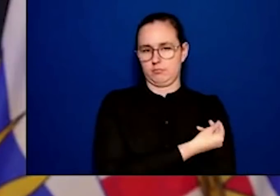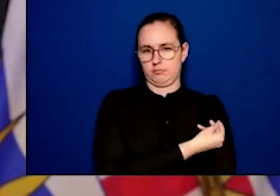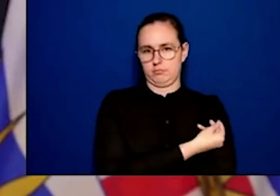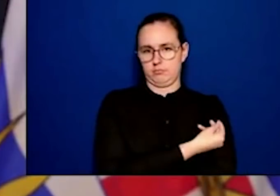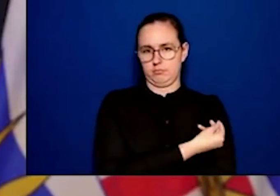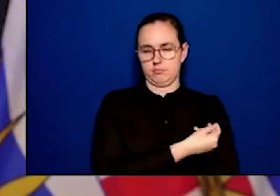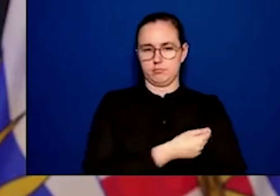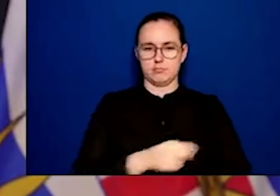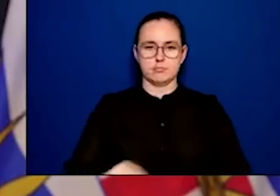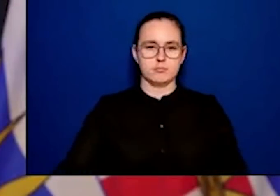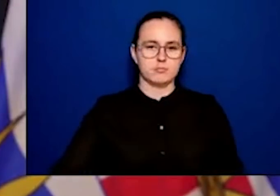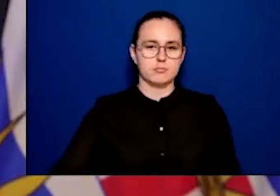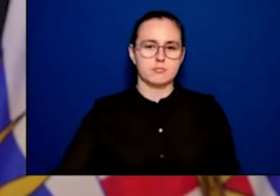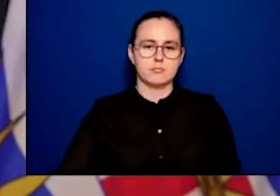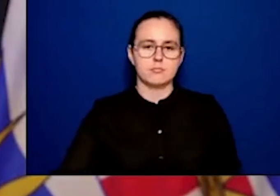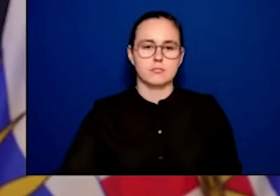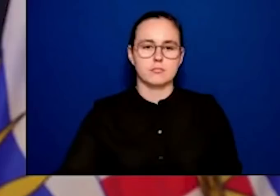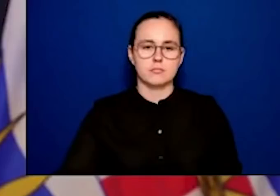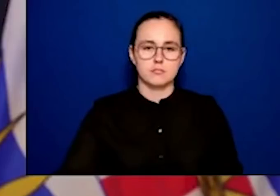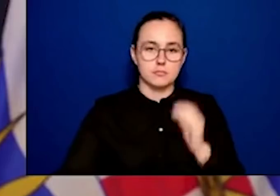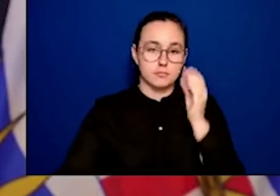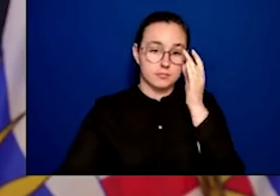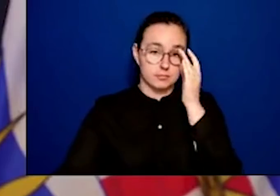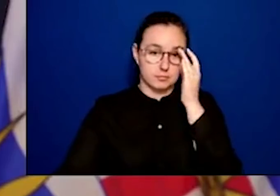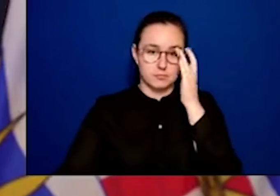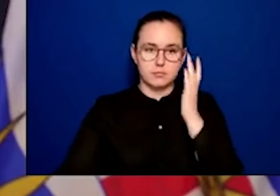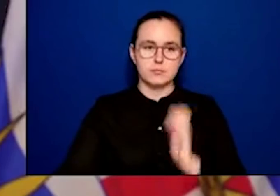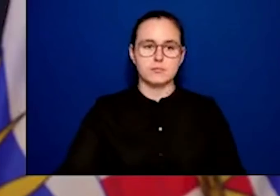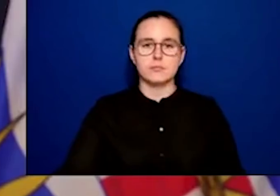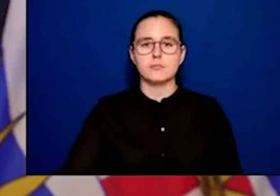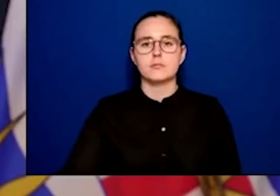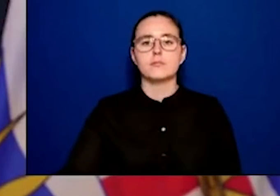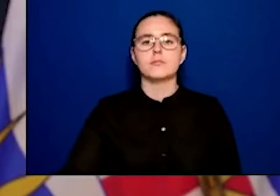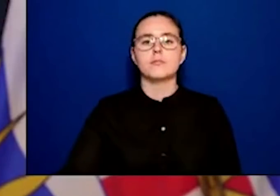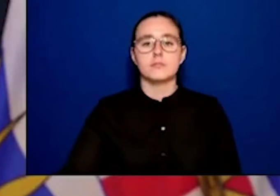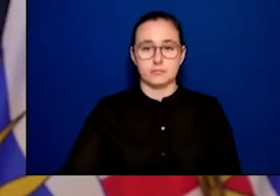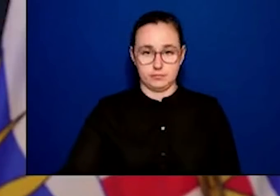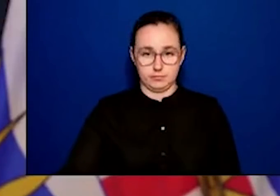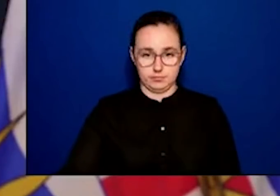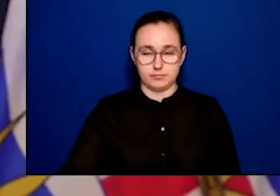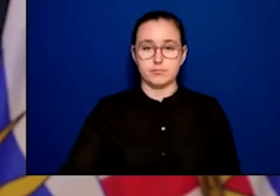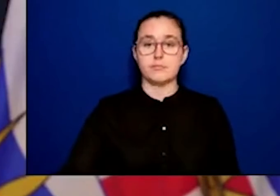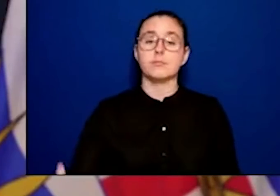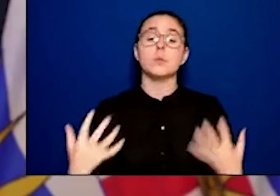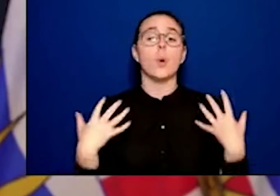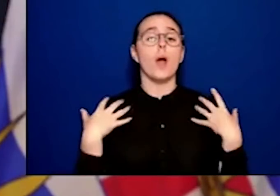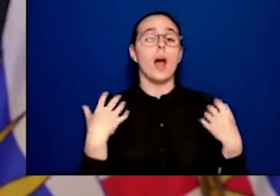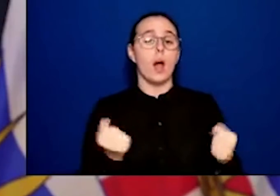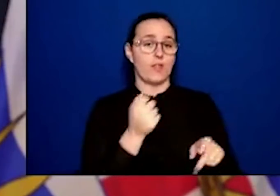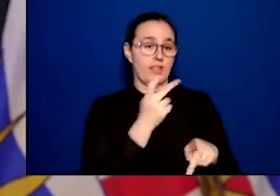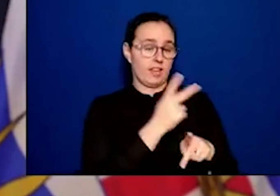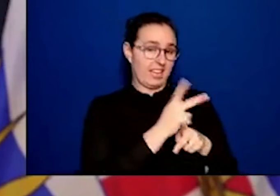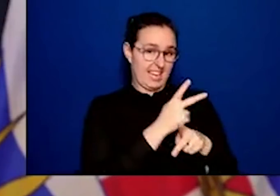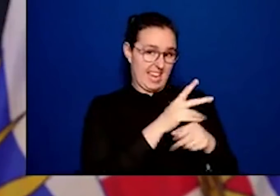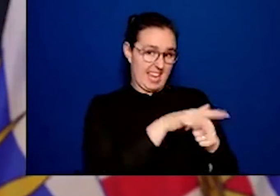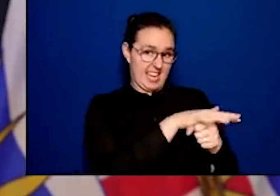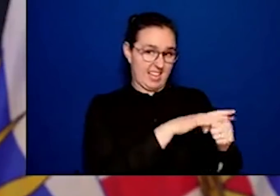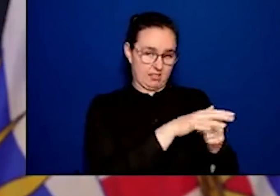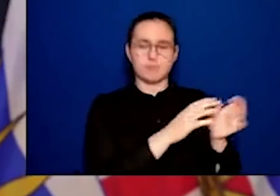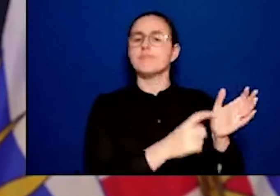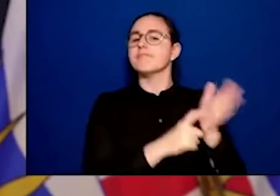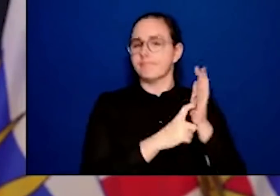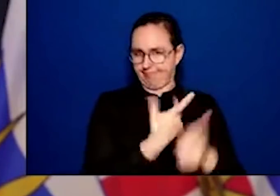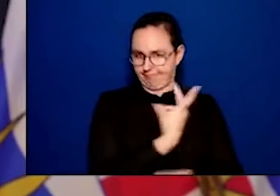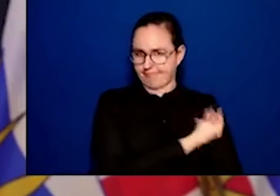I know in addition to our healthcare settings, many other organizations are also taking steps to put vaccine requirements in place for workers in